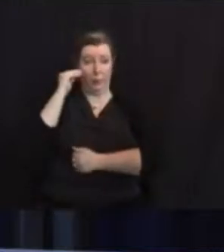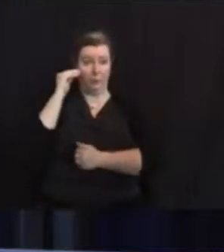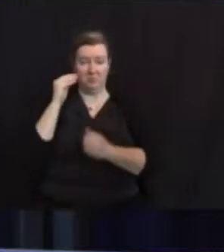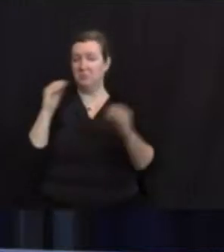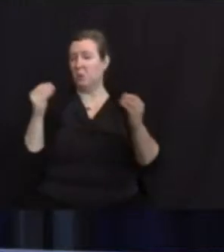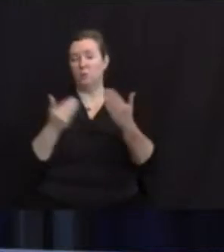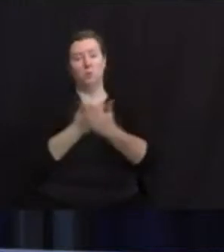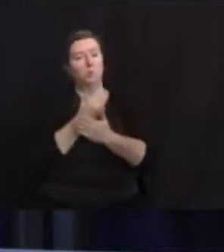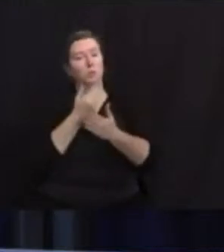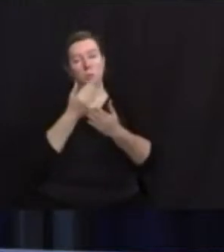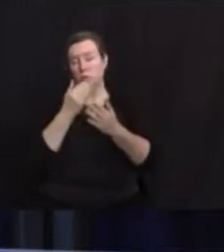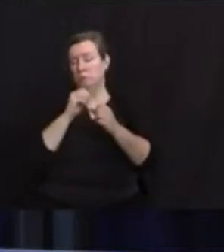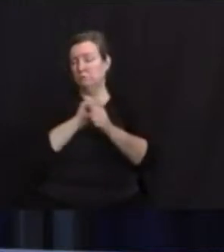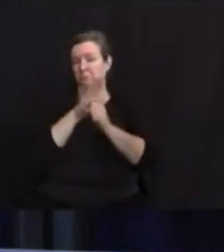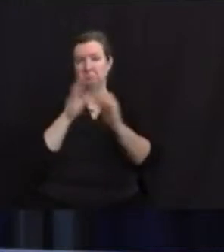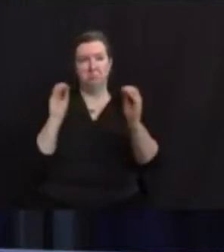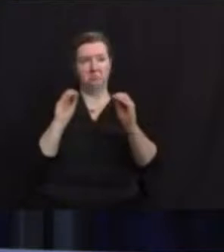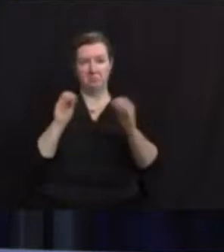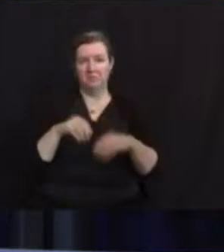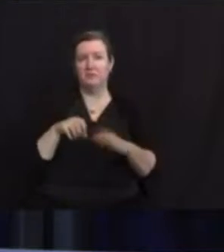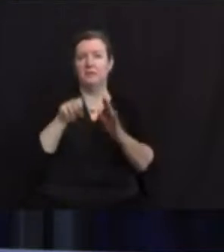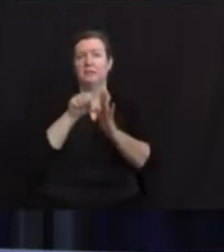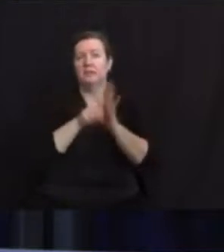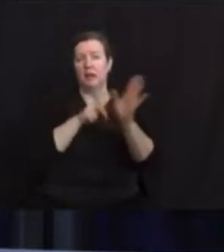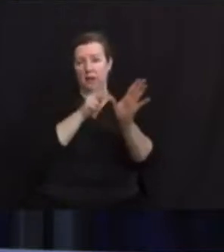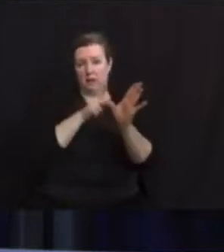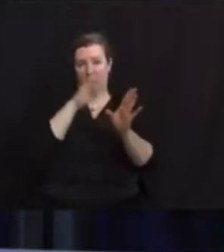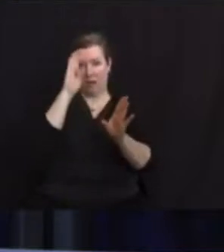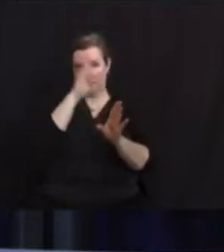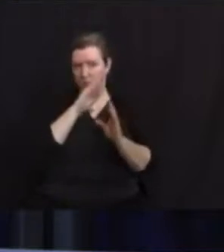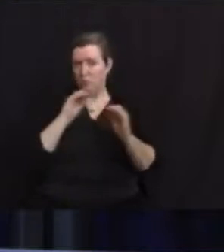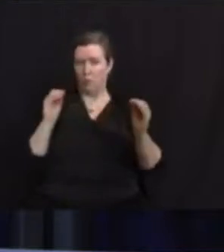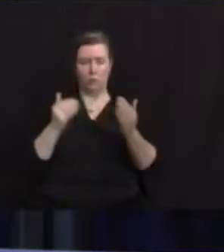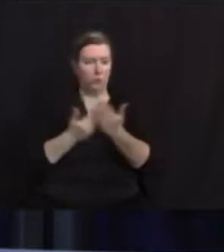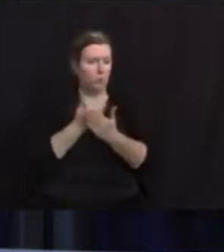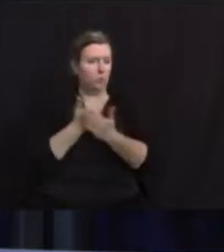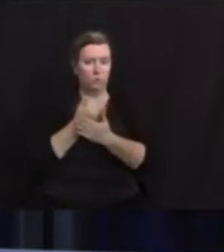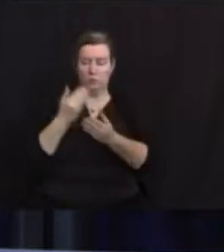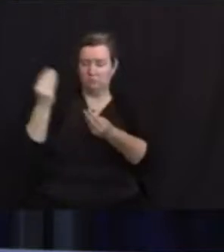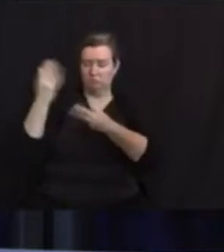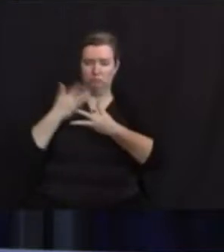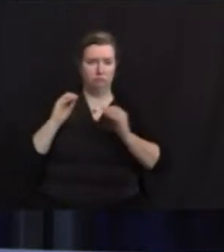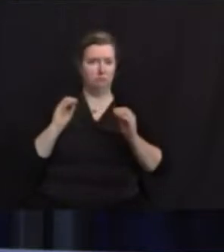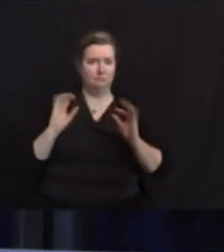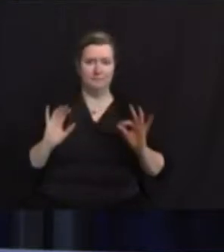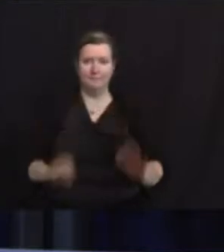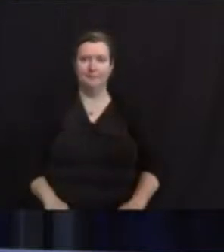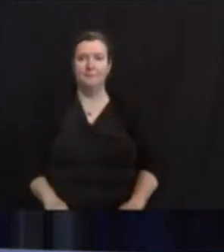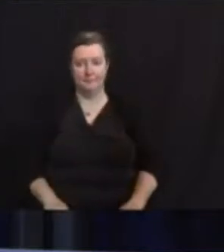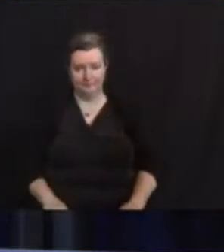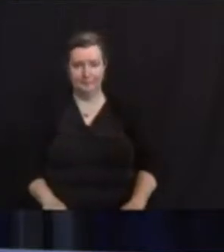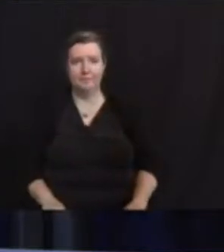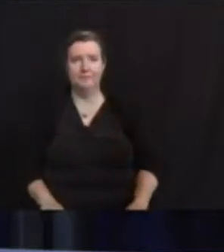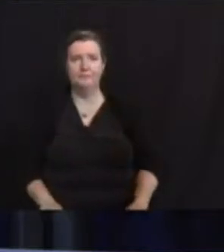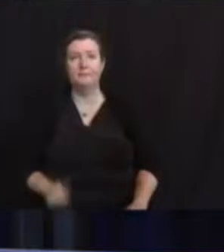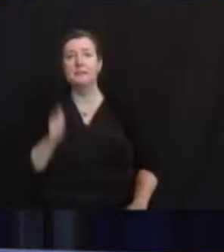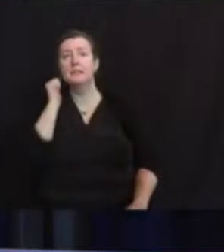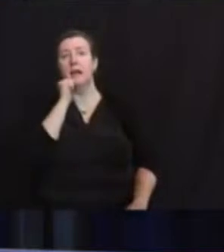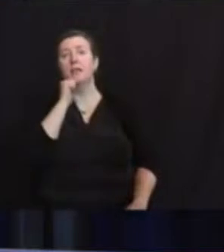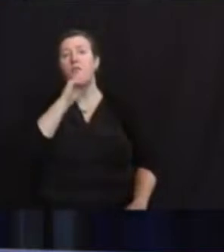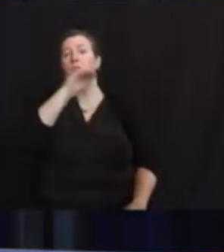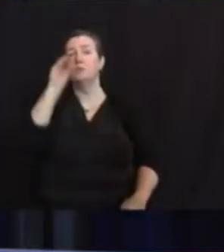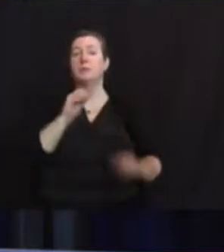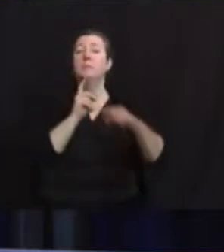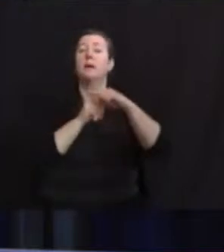amongst residents. At the state psychiatric hospitals, there have been no new cases amongst patients. The daily percent positivity